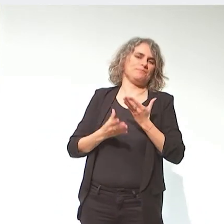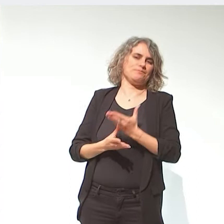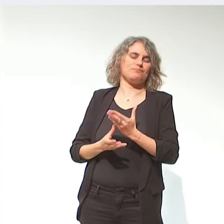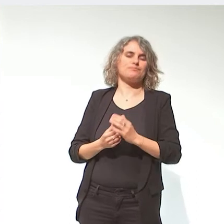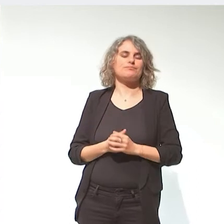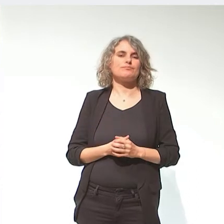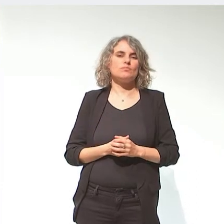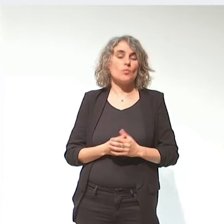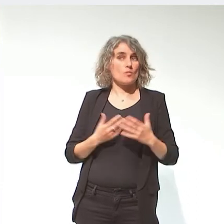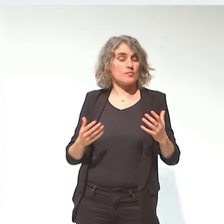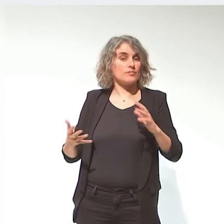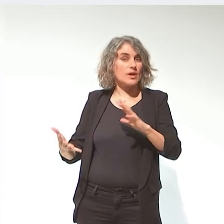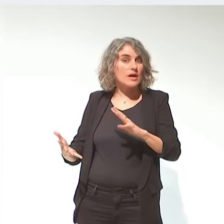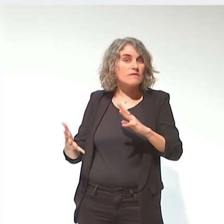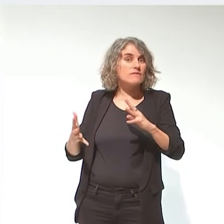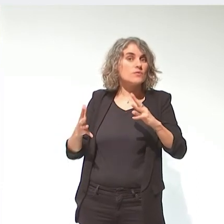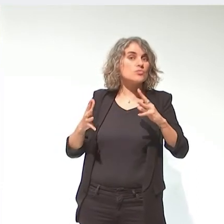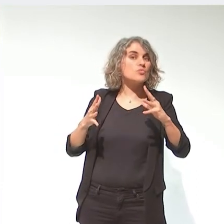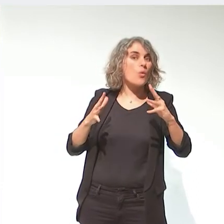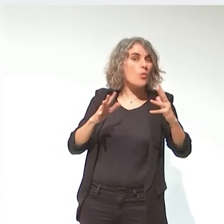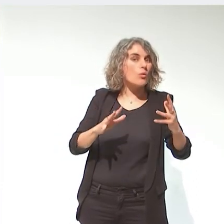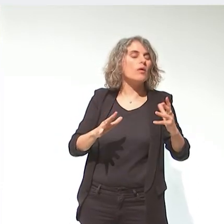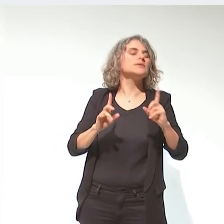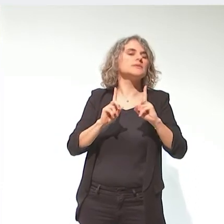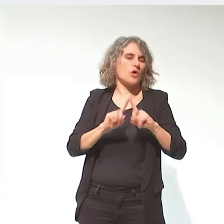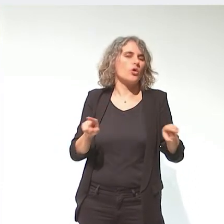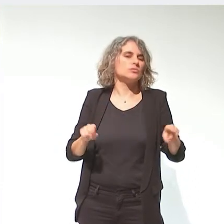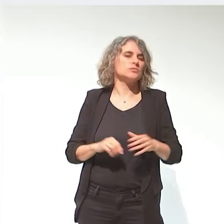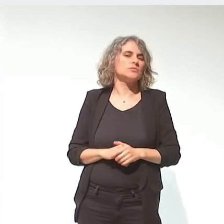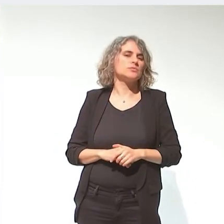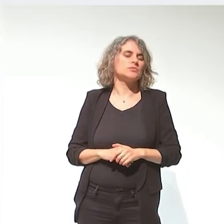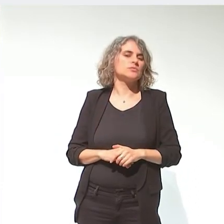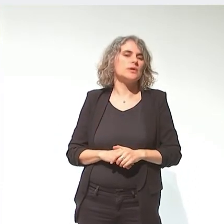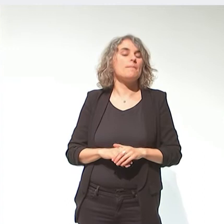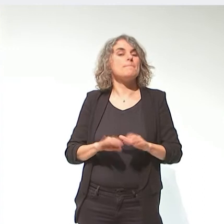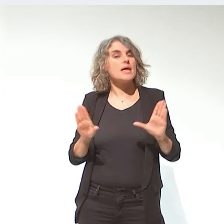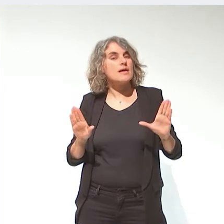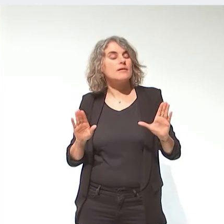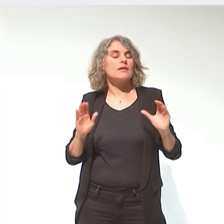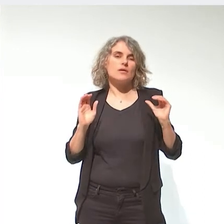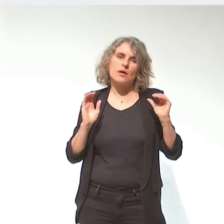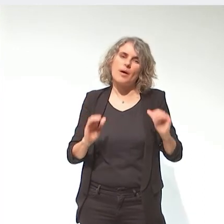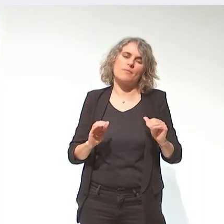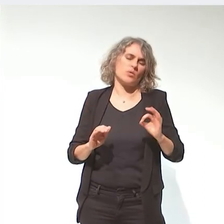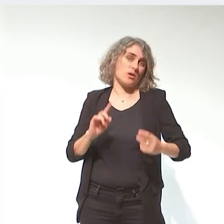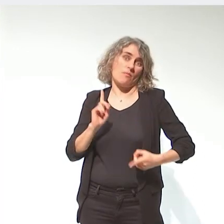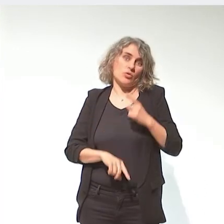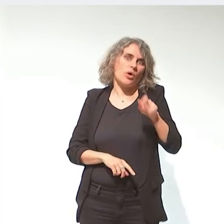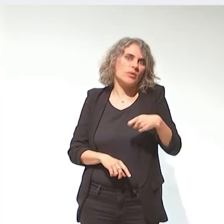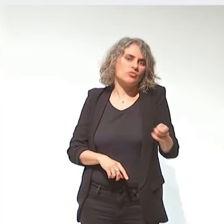is crucial at these lower levels of education is